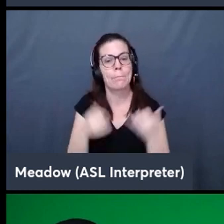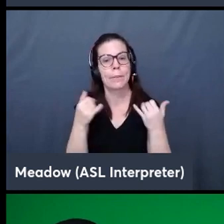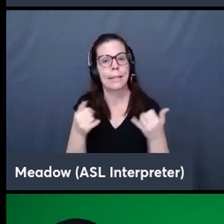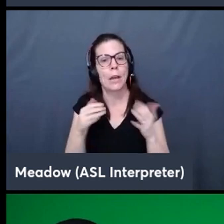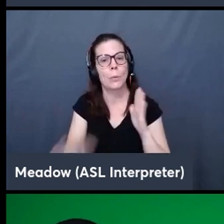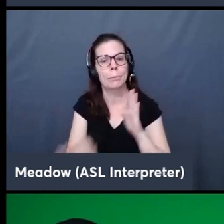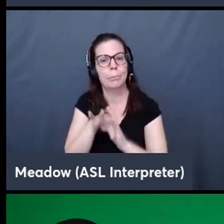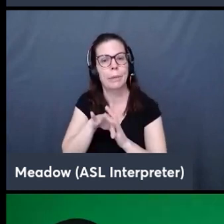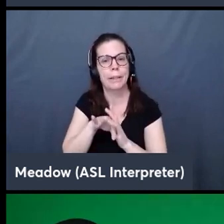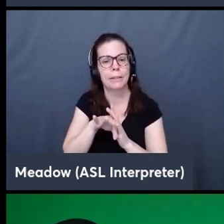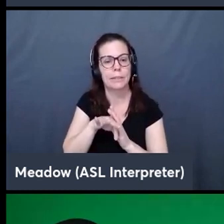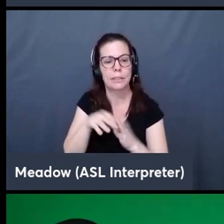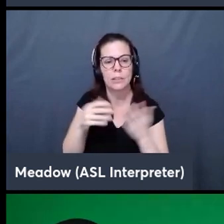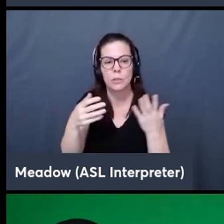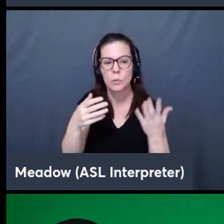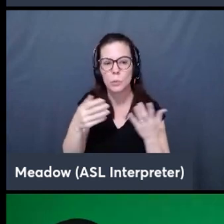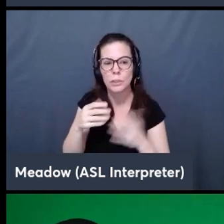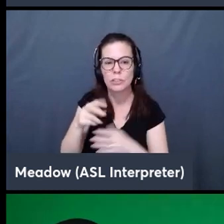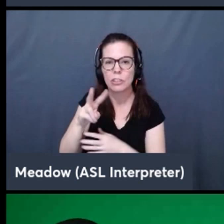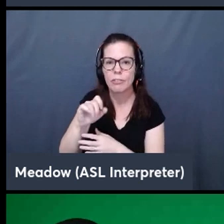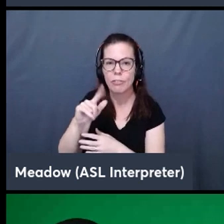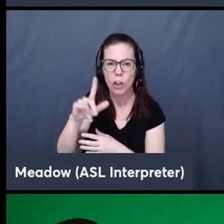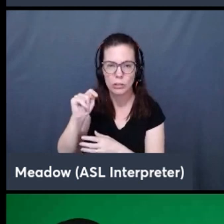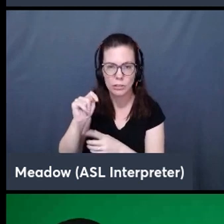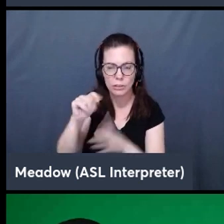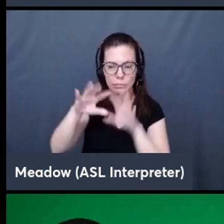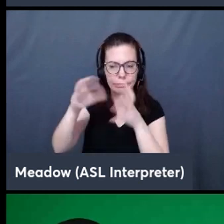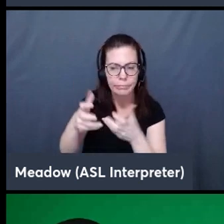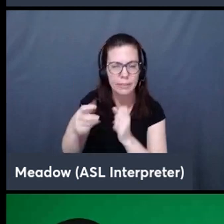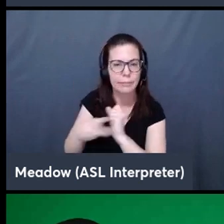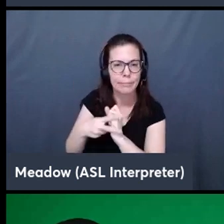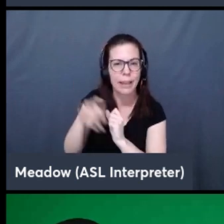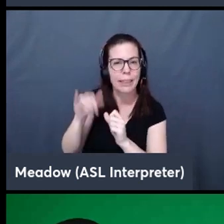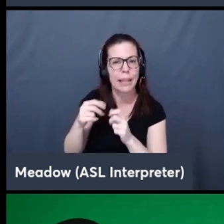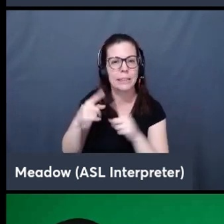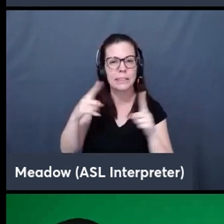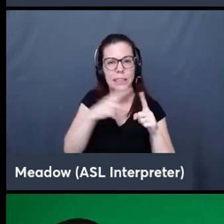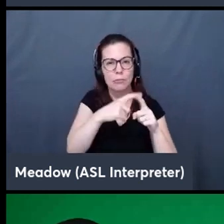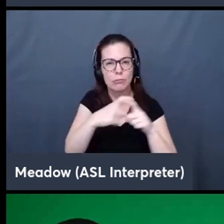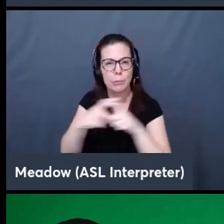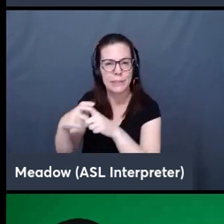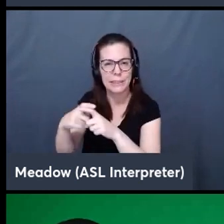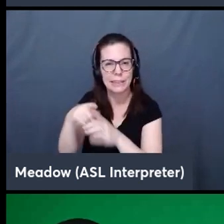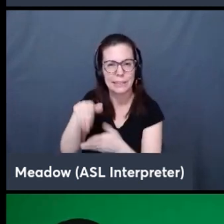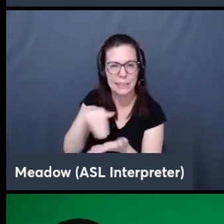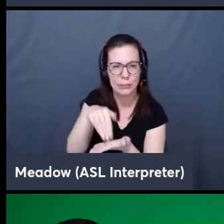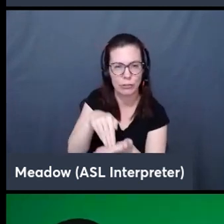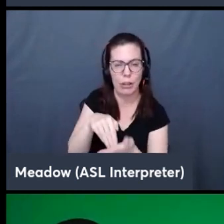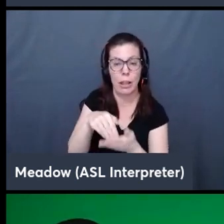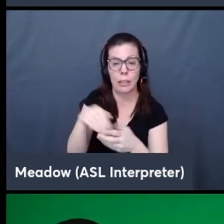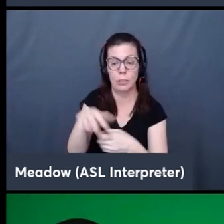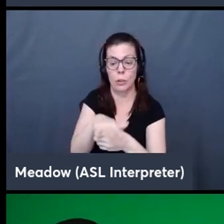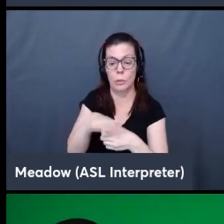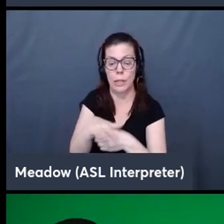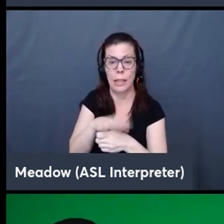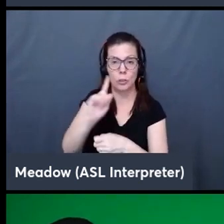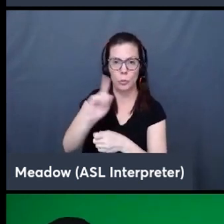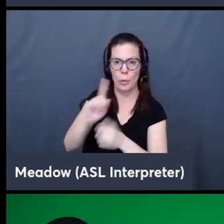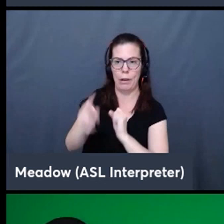select the backup vault. So a backup vault is an encrypted centralized location where your backups are